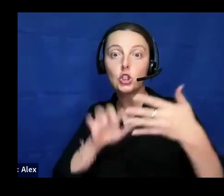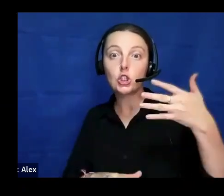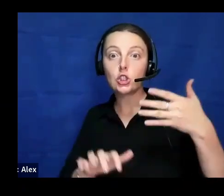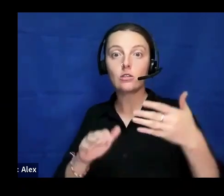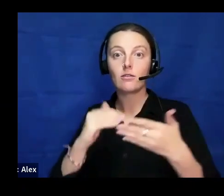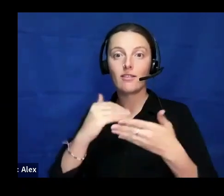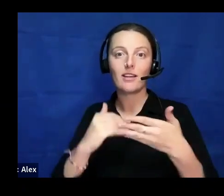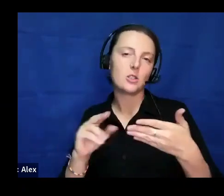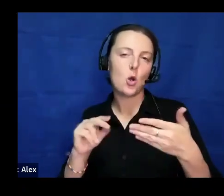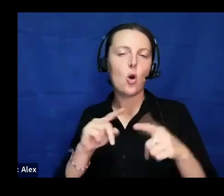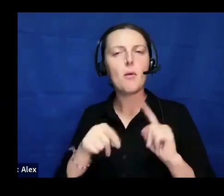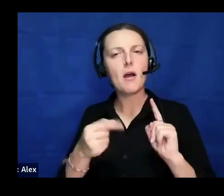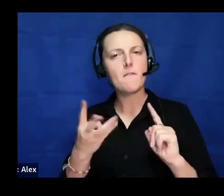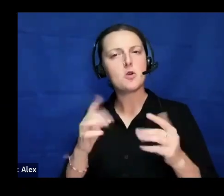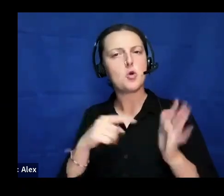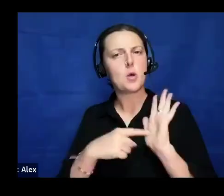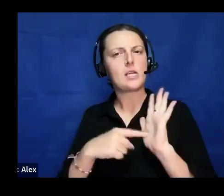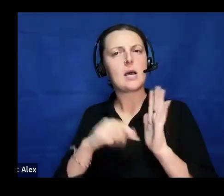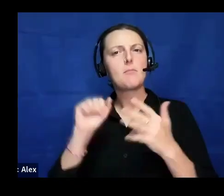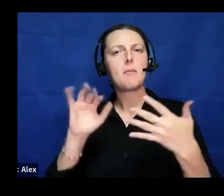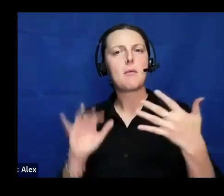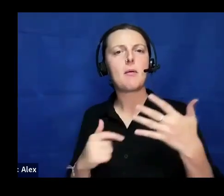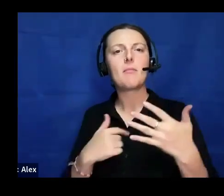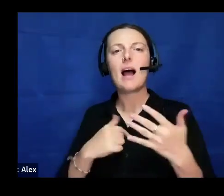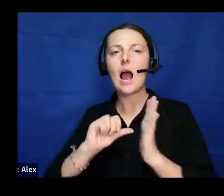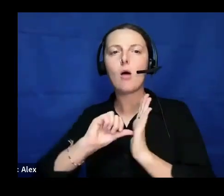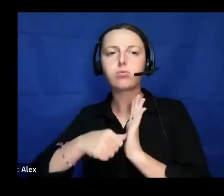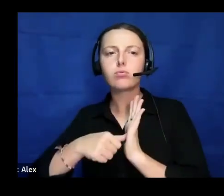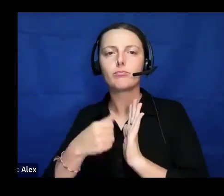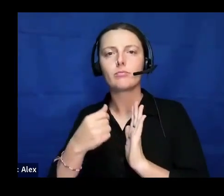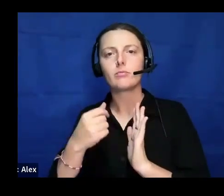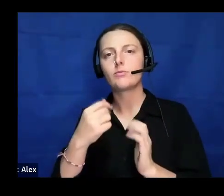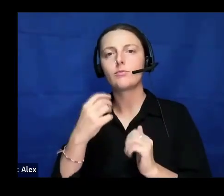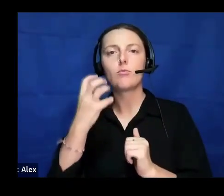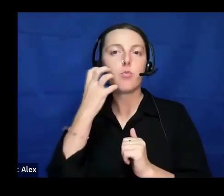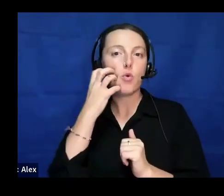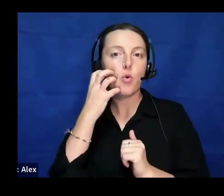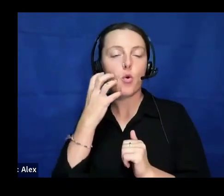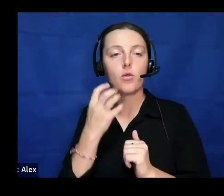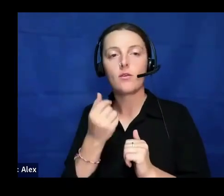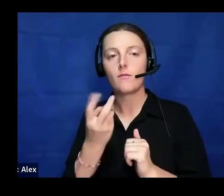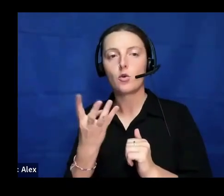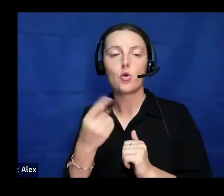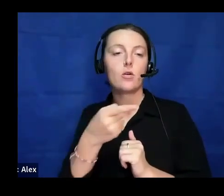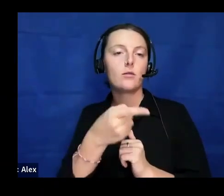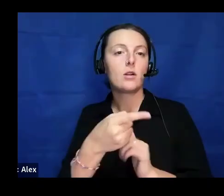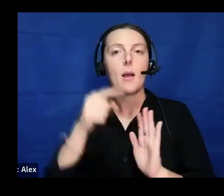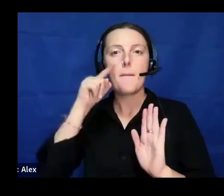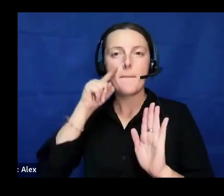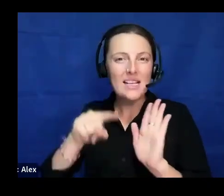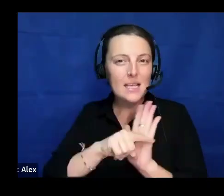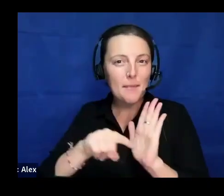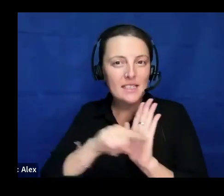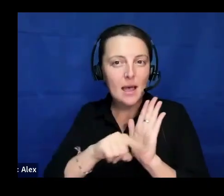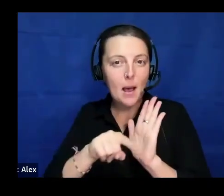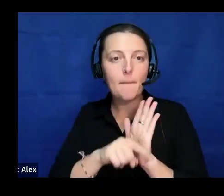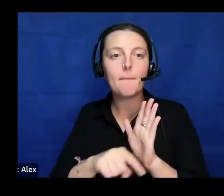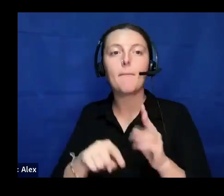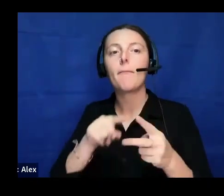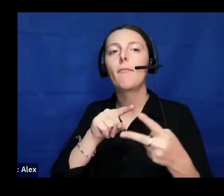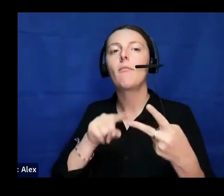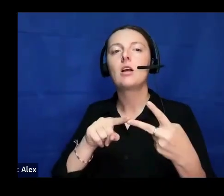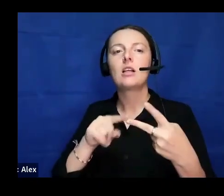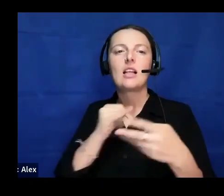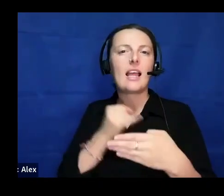I highlighted a couple that, again, I think are more prevalent for a lot of older adults. We have things like pessimism, impaired memory, and